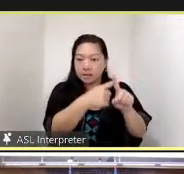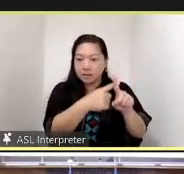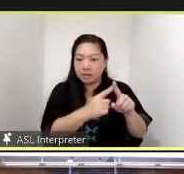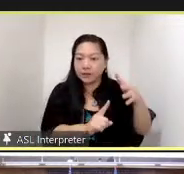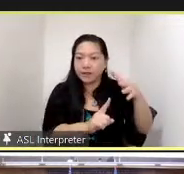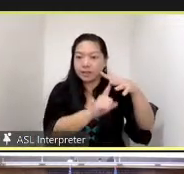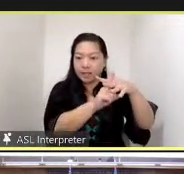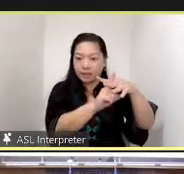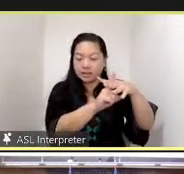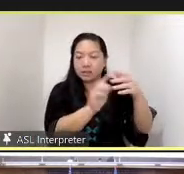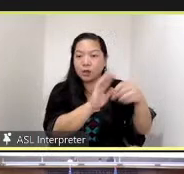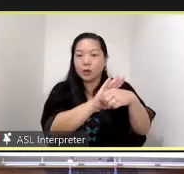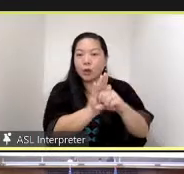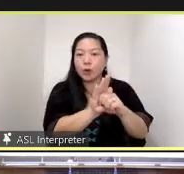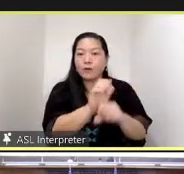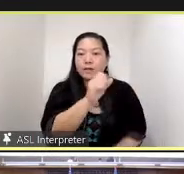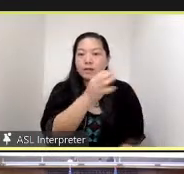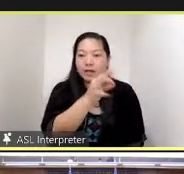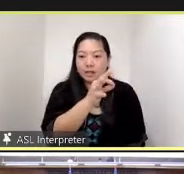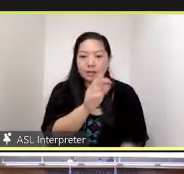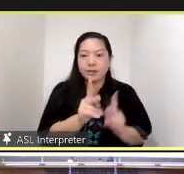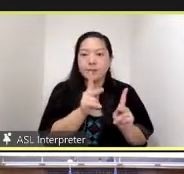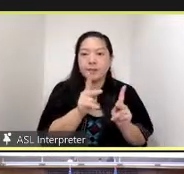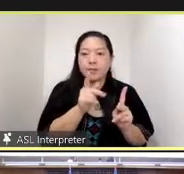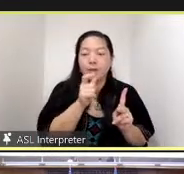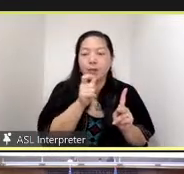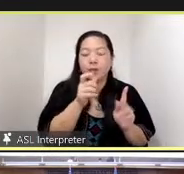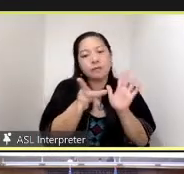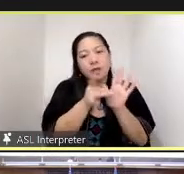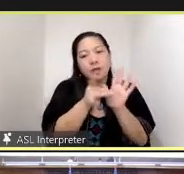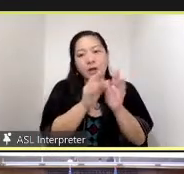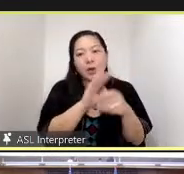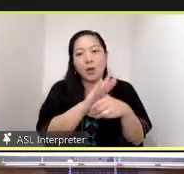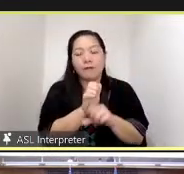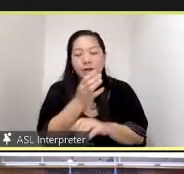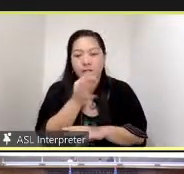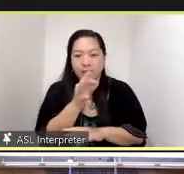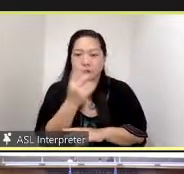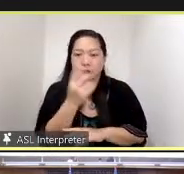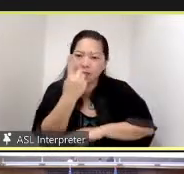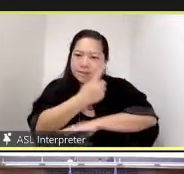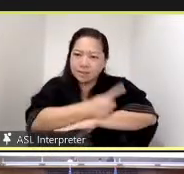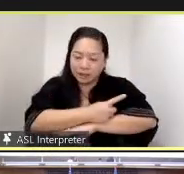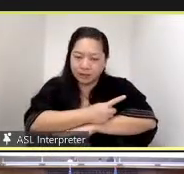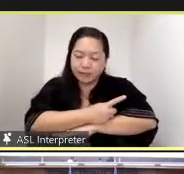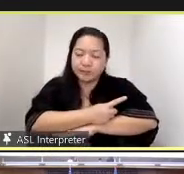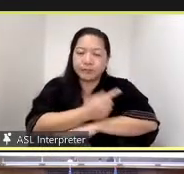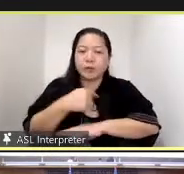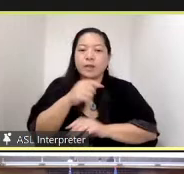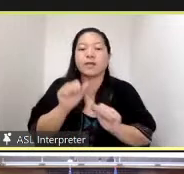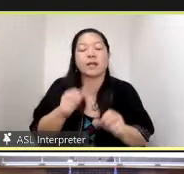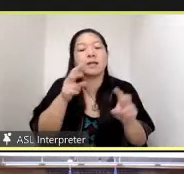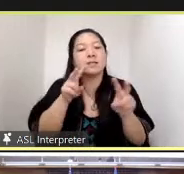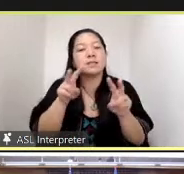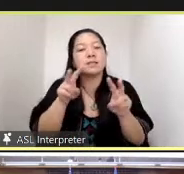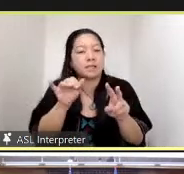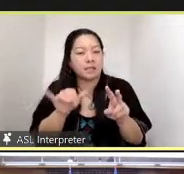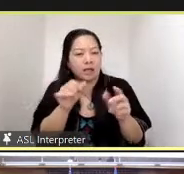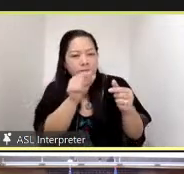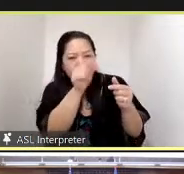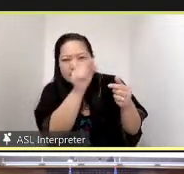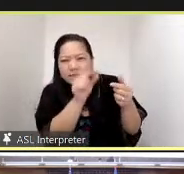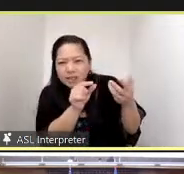talking about. You can see that that orange line is really our 7-day rolling average for cases. We can see that it's just slumping